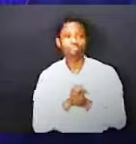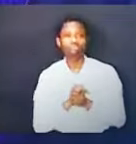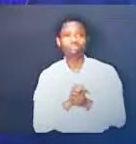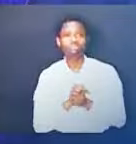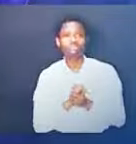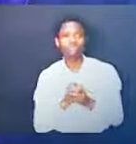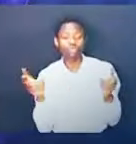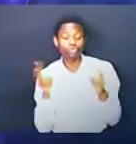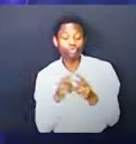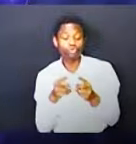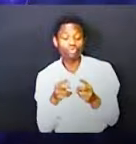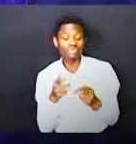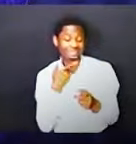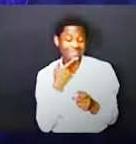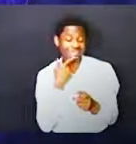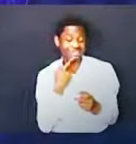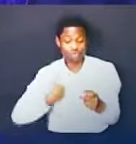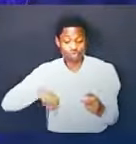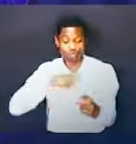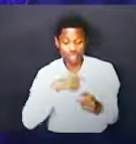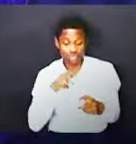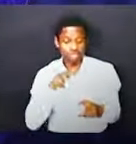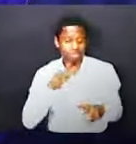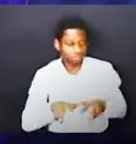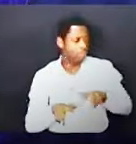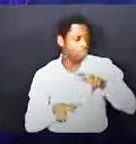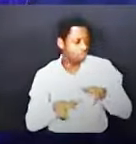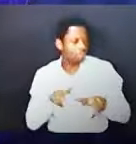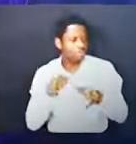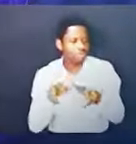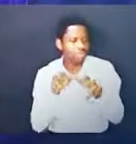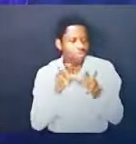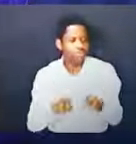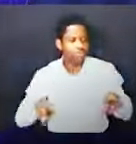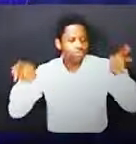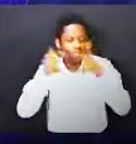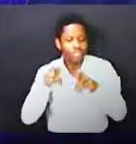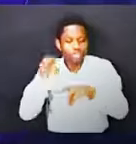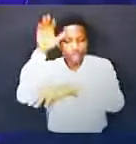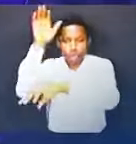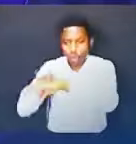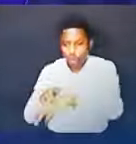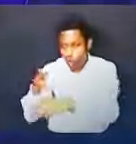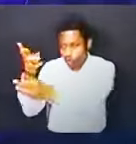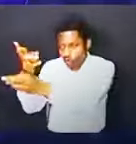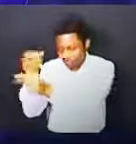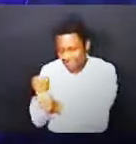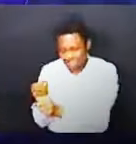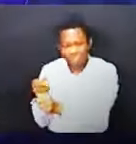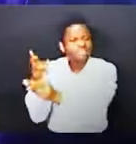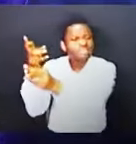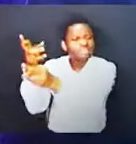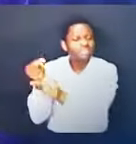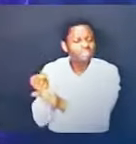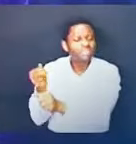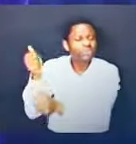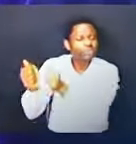of the calling we have received, the call we have received is a holy call to live a holy